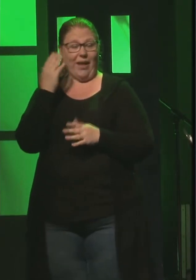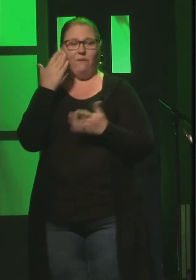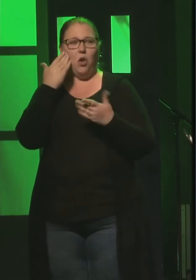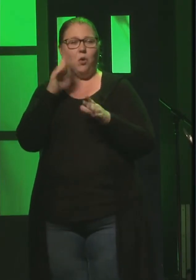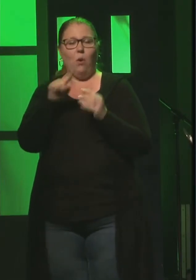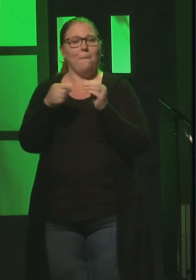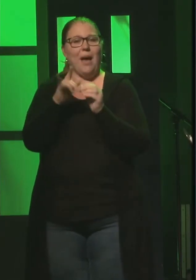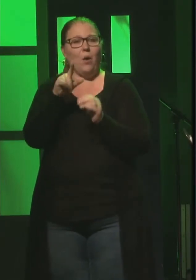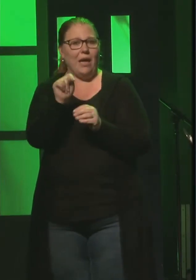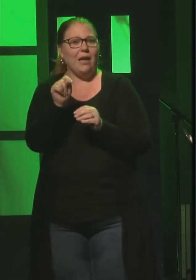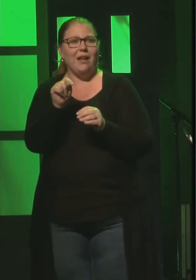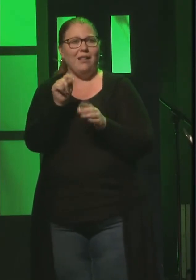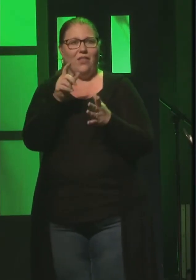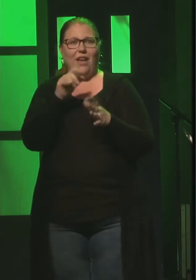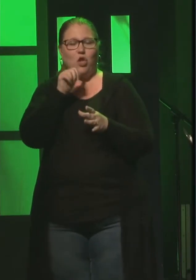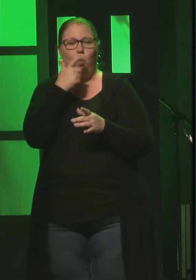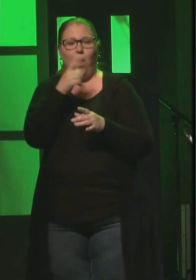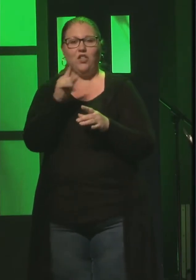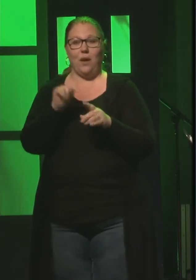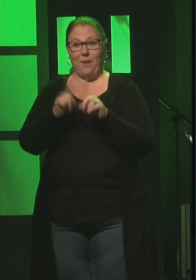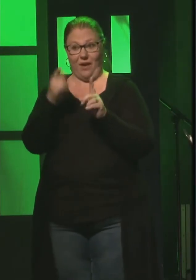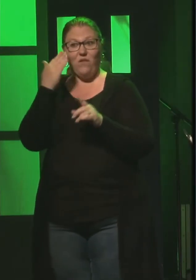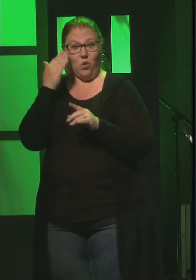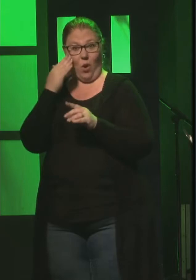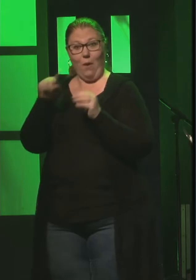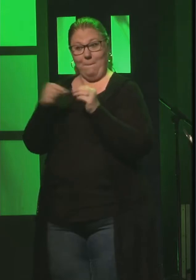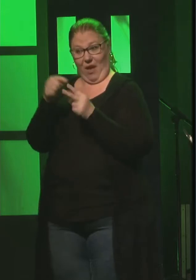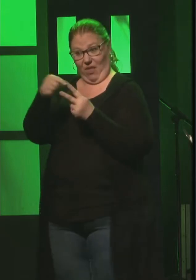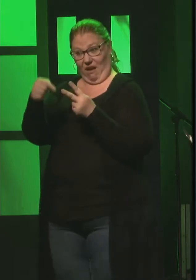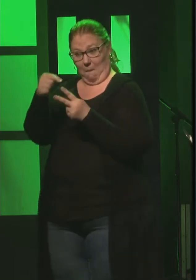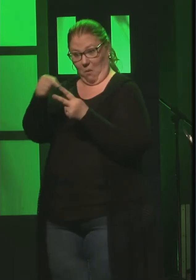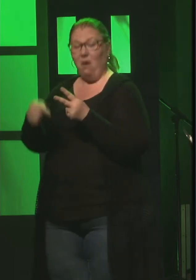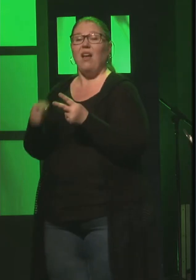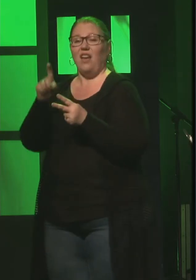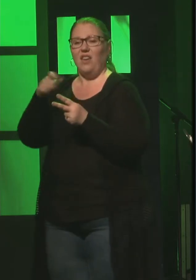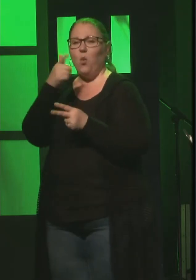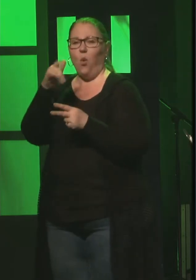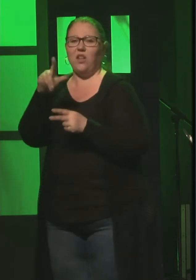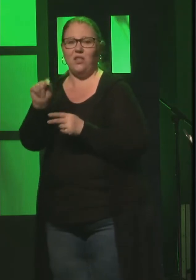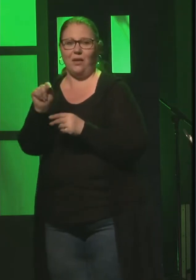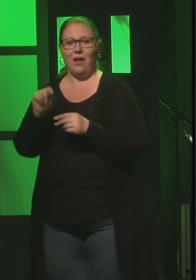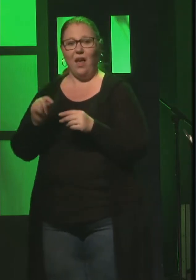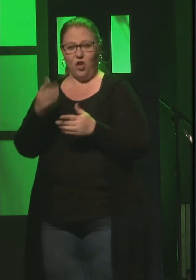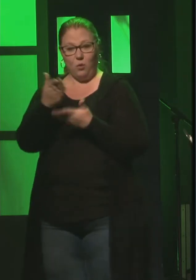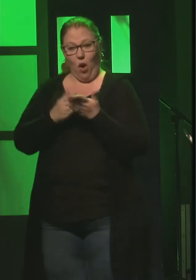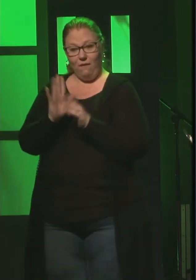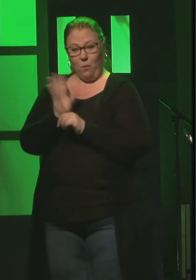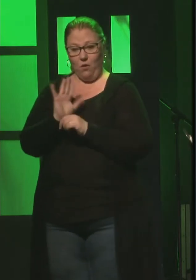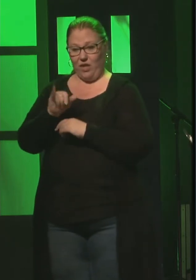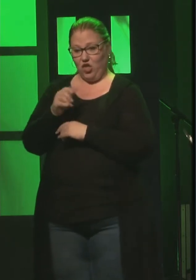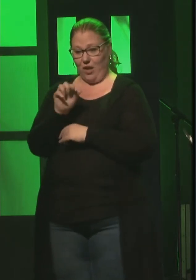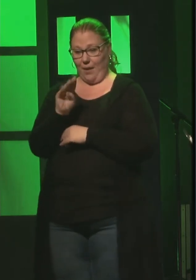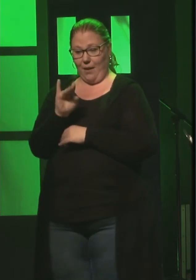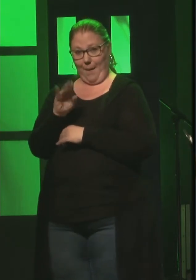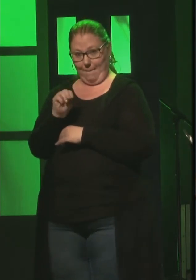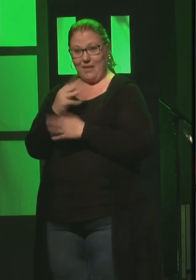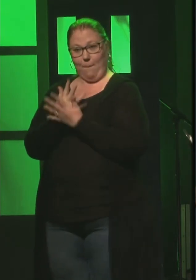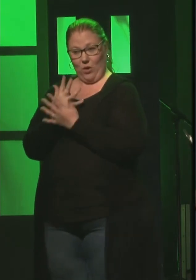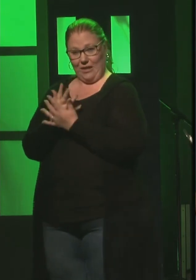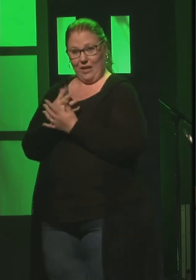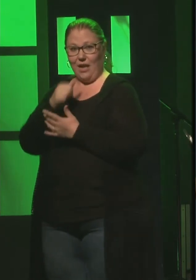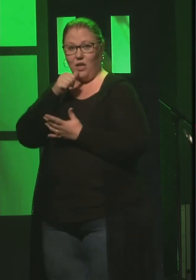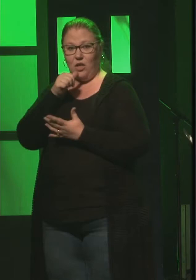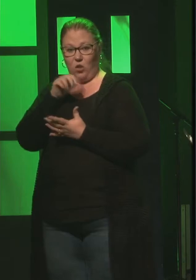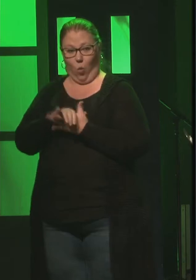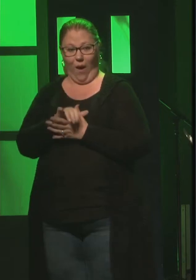they were like at the height of like craziness, right? But here's the thing, there's this scene in the movie where Jim Bakker is in prison and his wife,